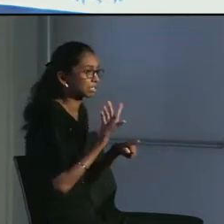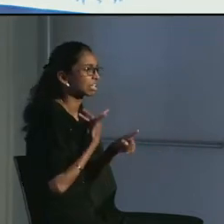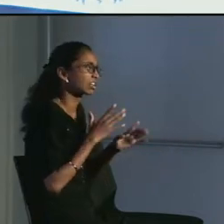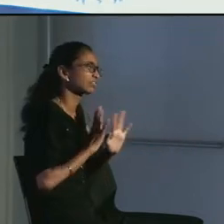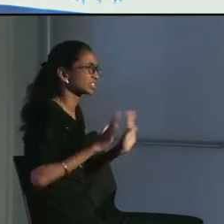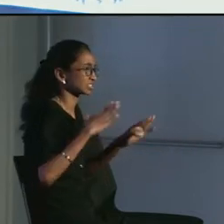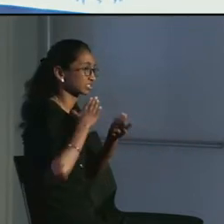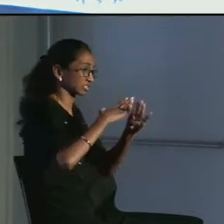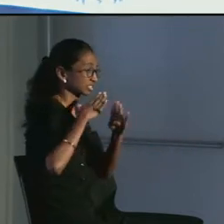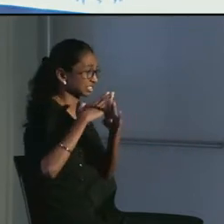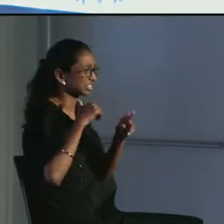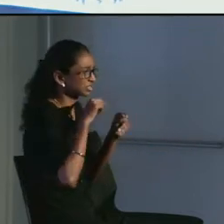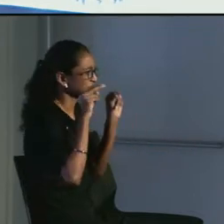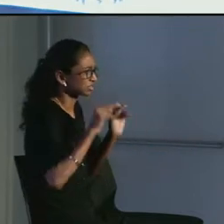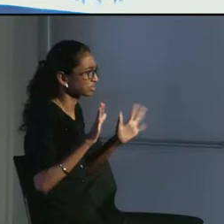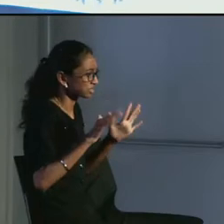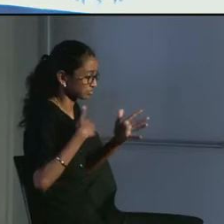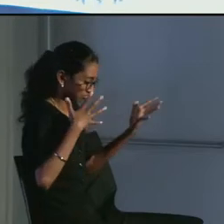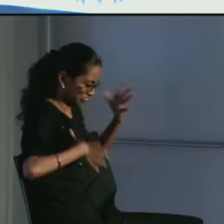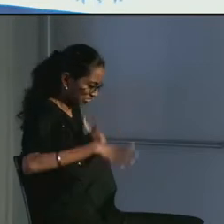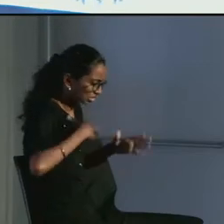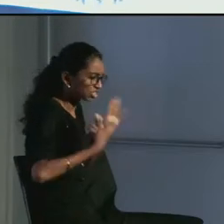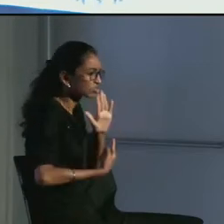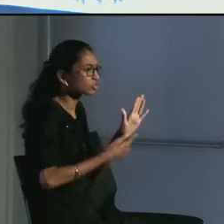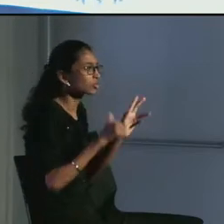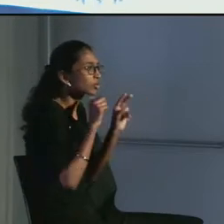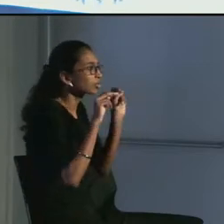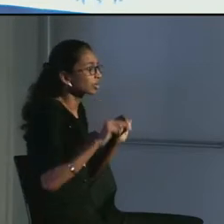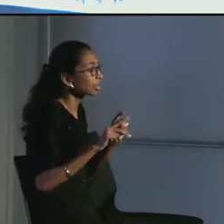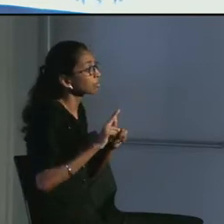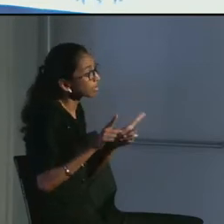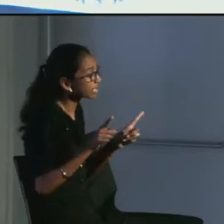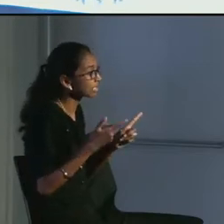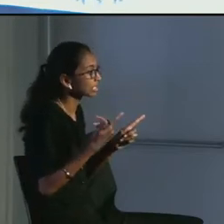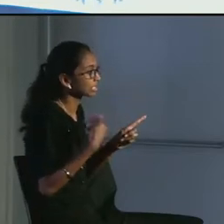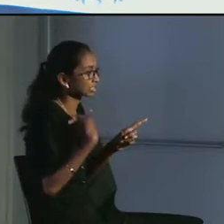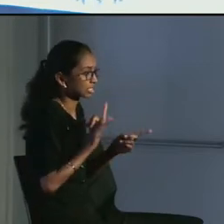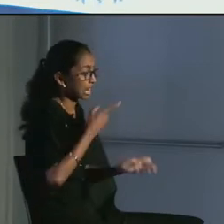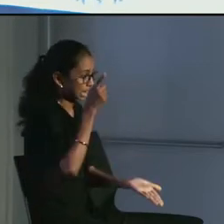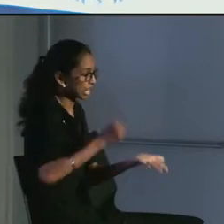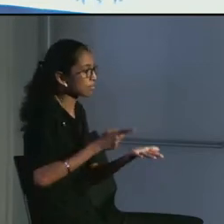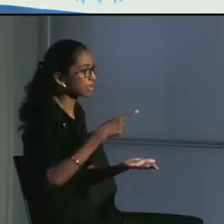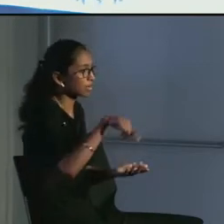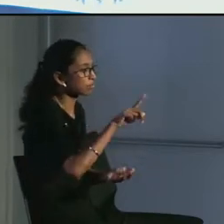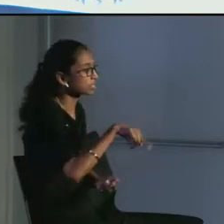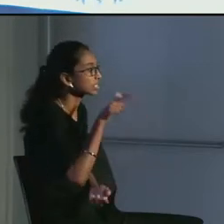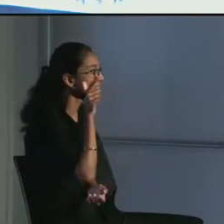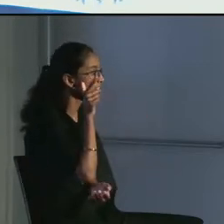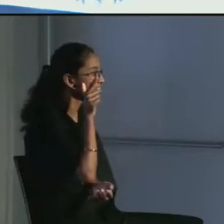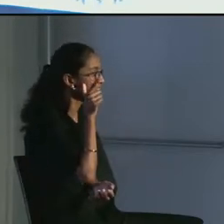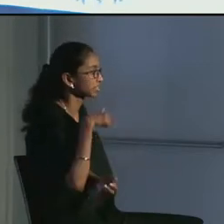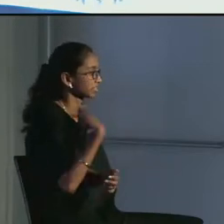not here to show you what we were wearing, but rather to demand listening. Building I Never Asked For